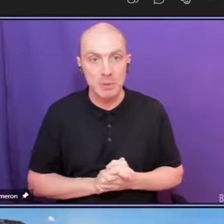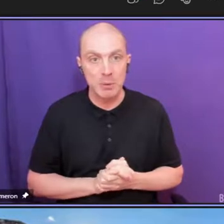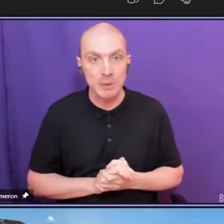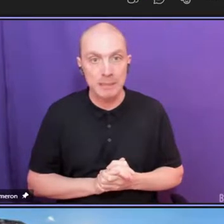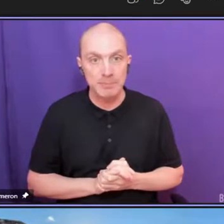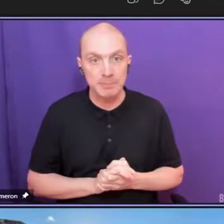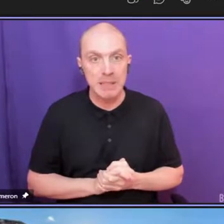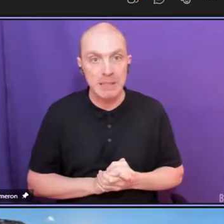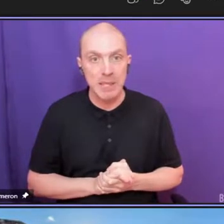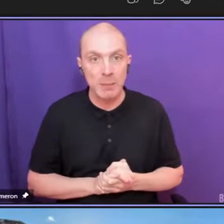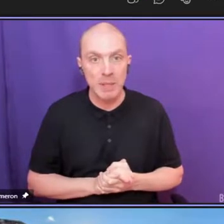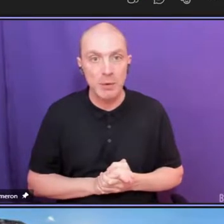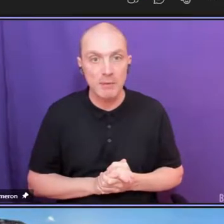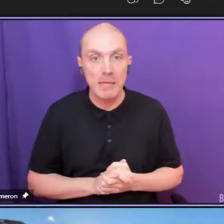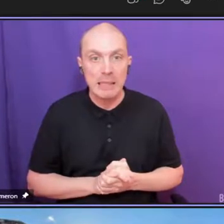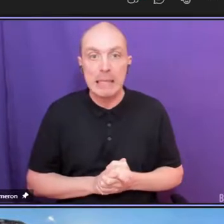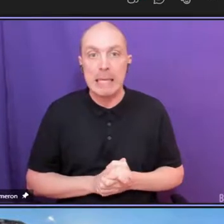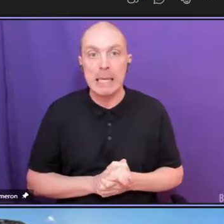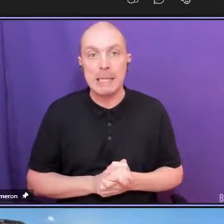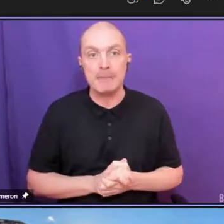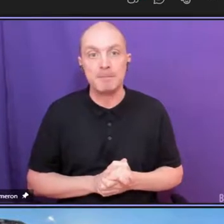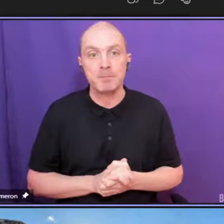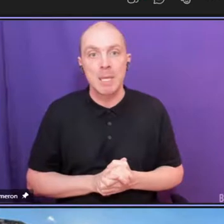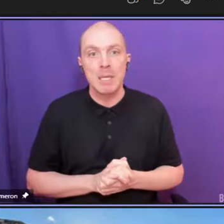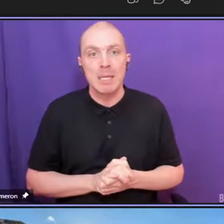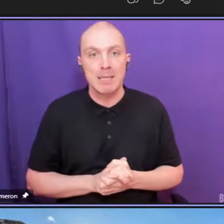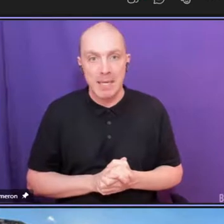that I'm, you know, keenly aware of.